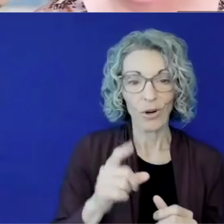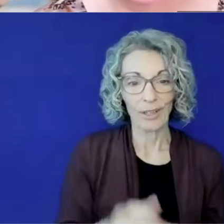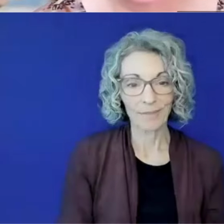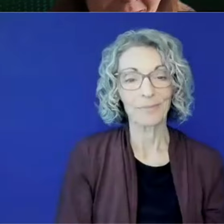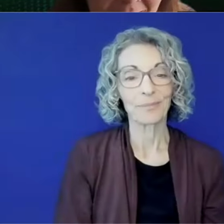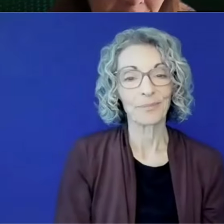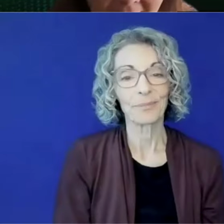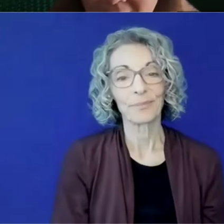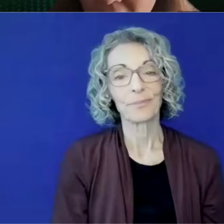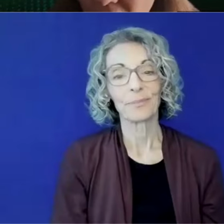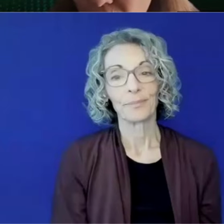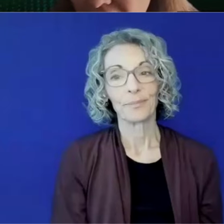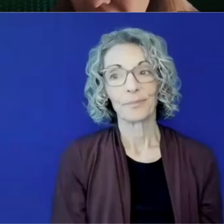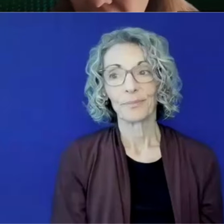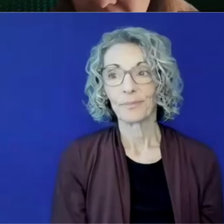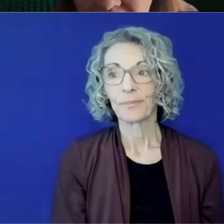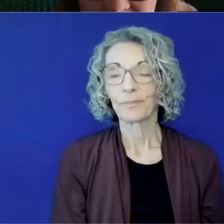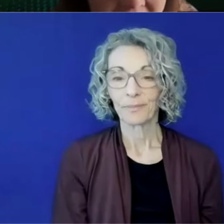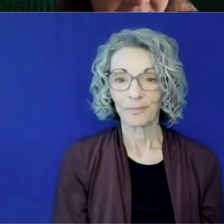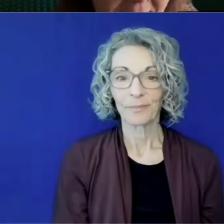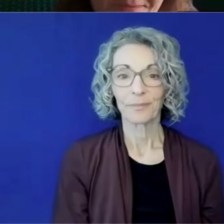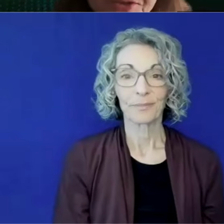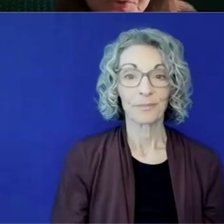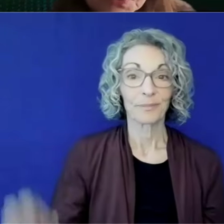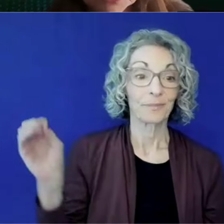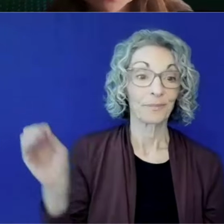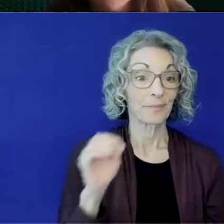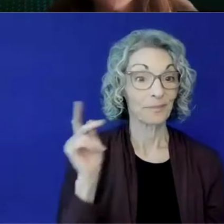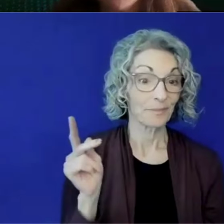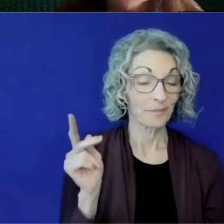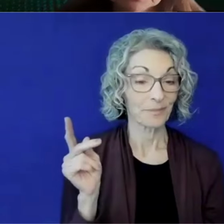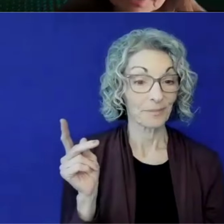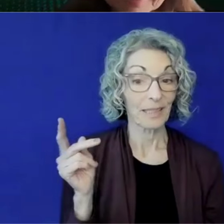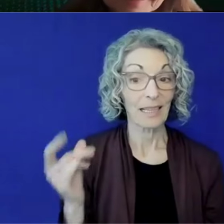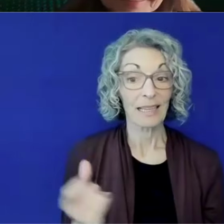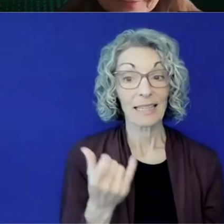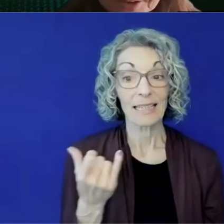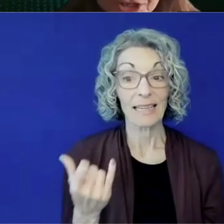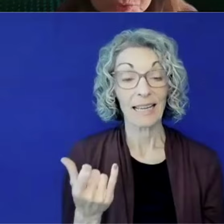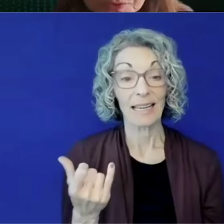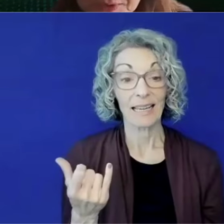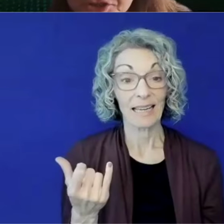Yeah, absolutely. Okay, all right. So right now we are